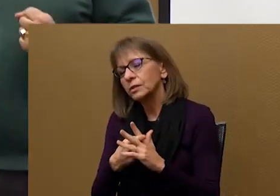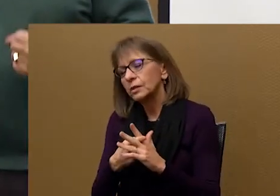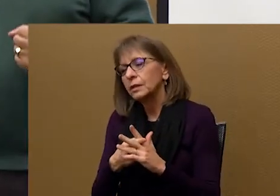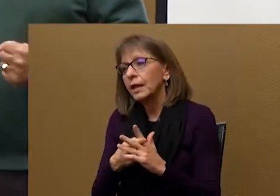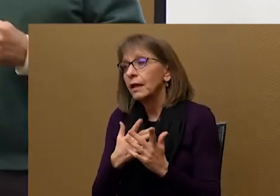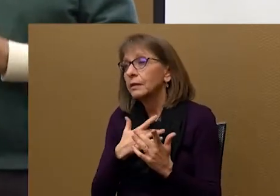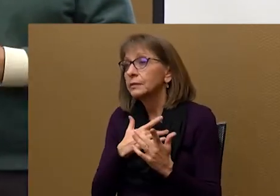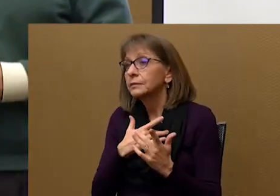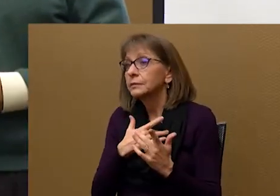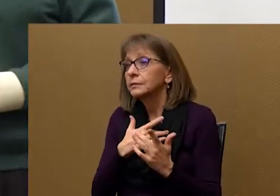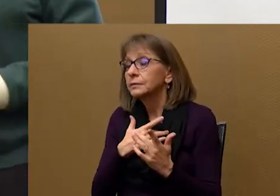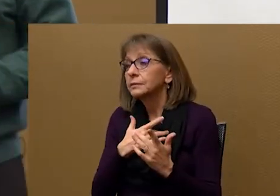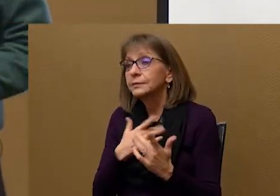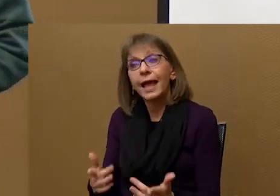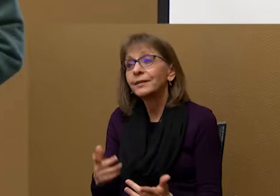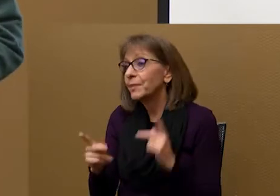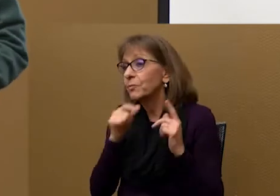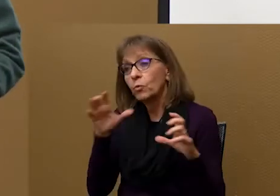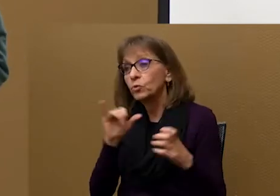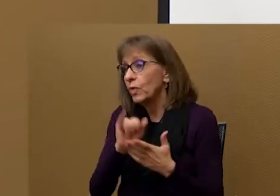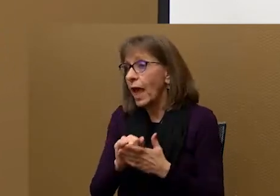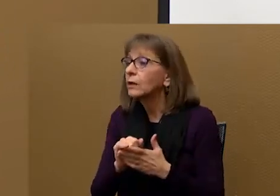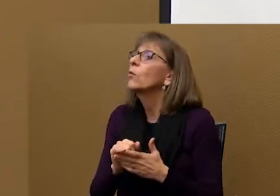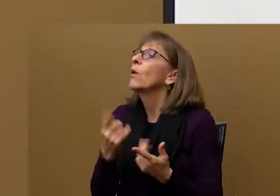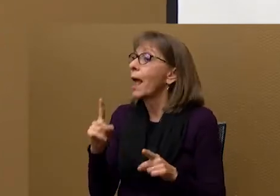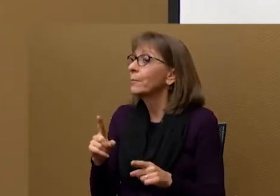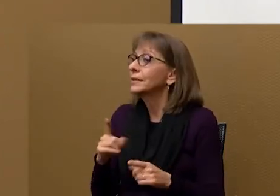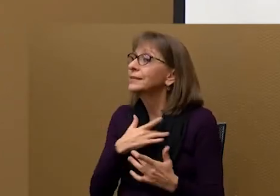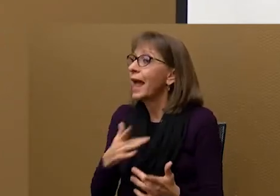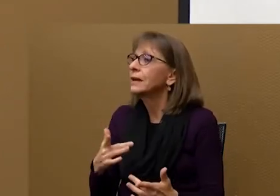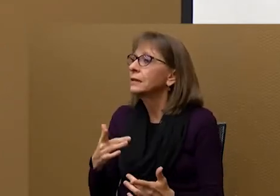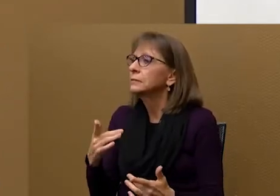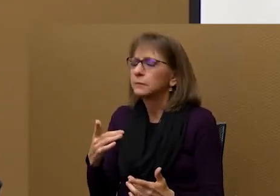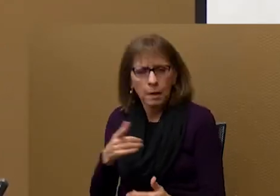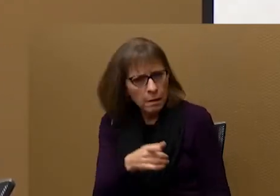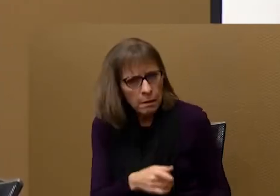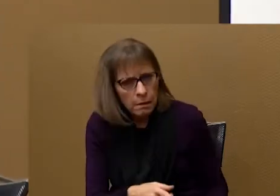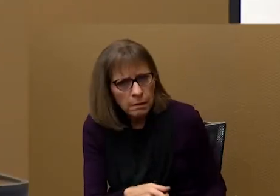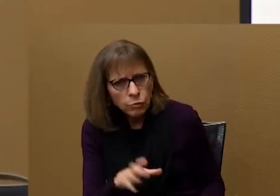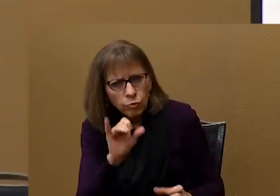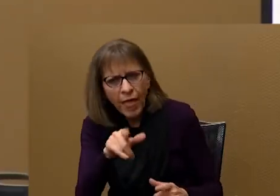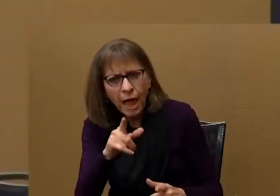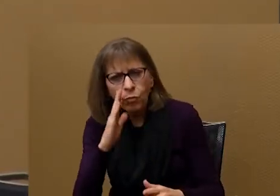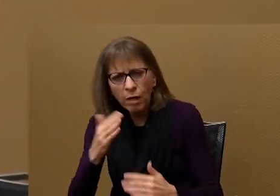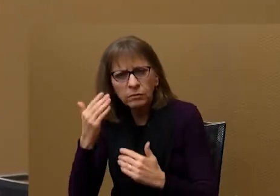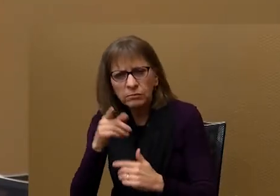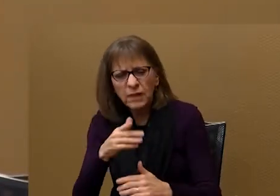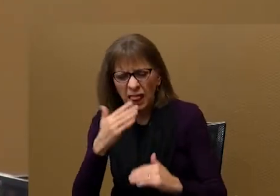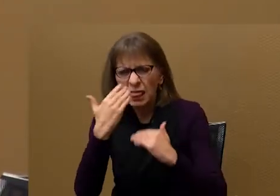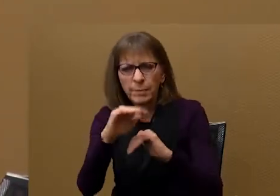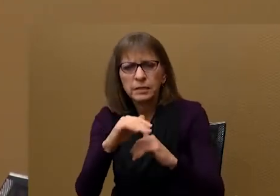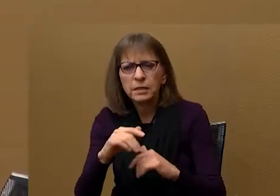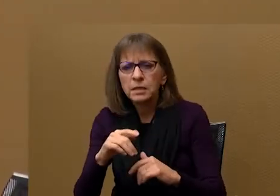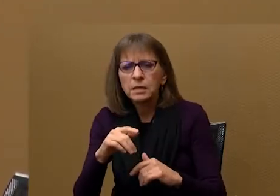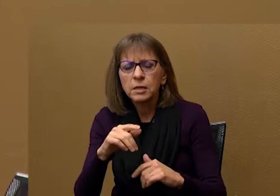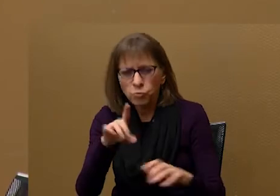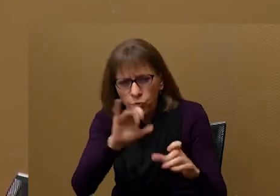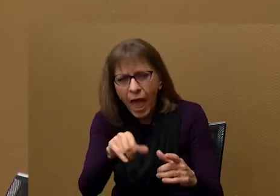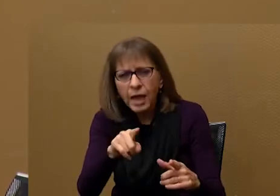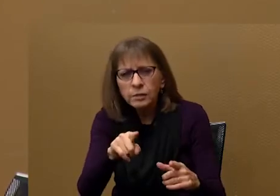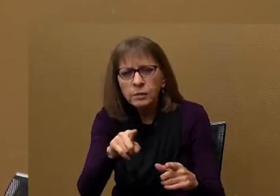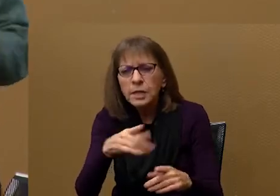usually that's not what's done. Usually what's done is limit setting. You do that, consequence. You're out of here. Some kind of